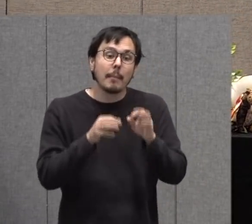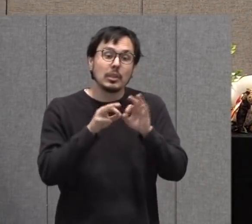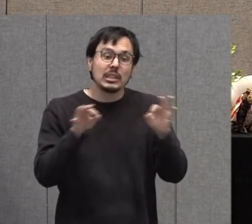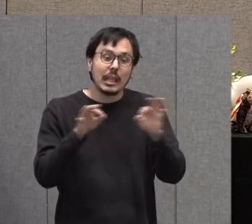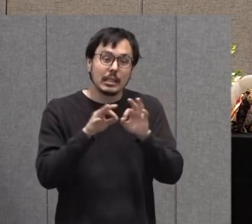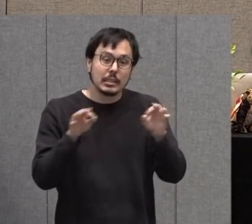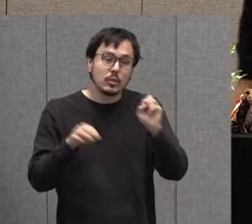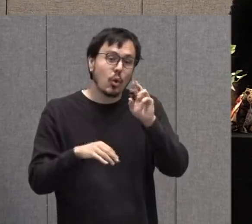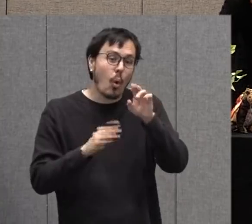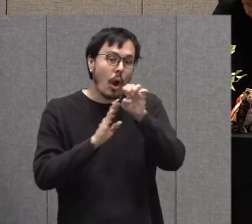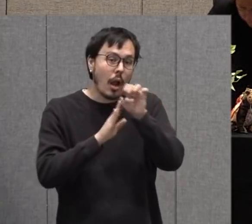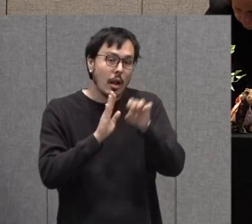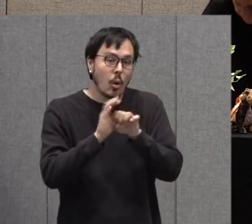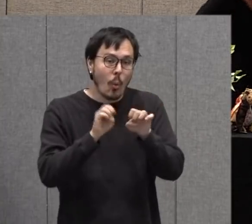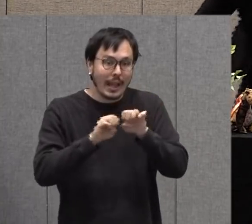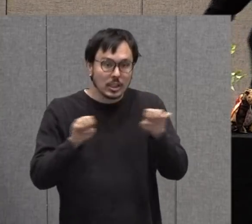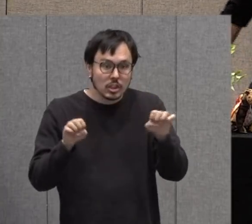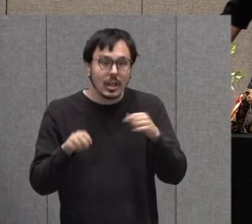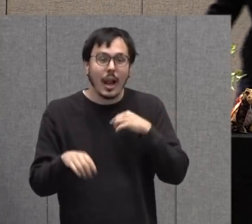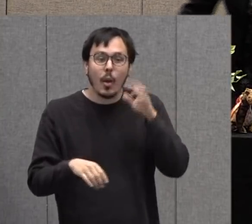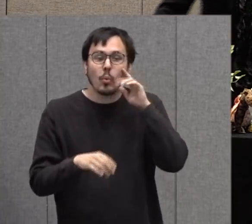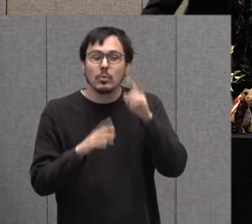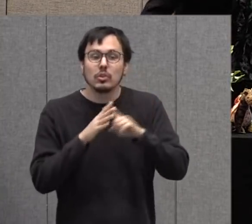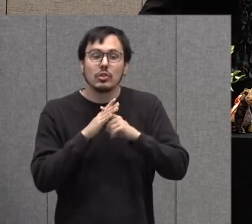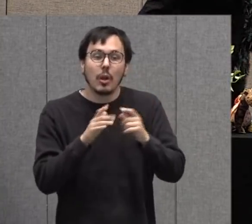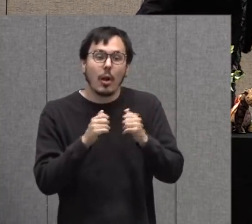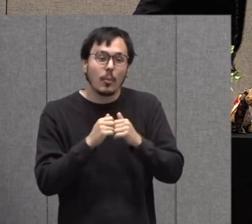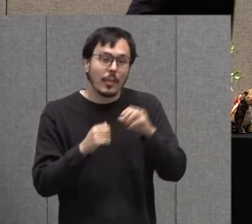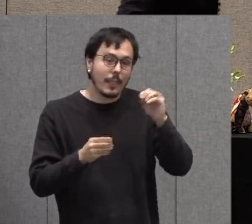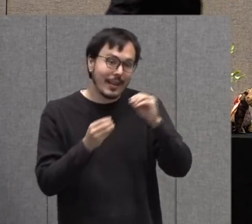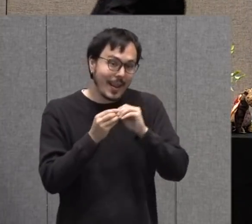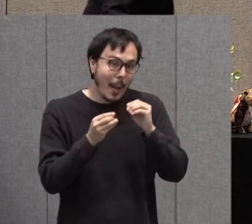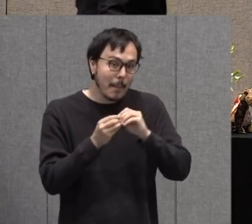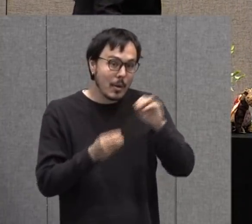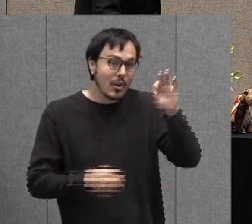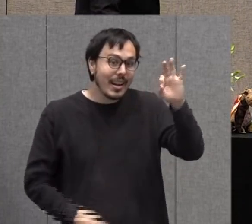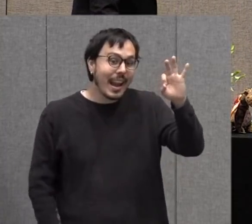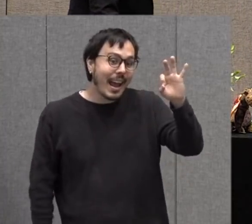equation, I would start with the number 9.